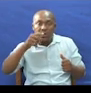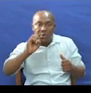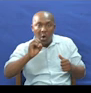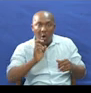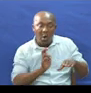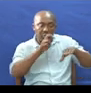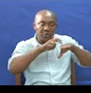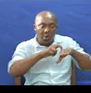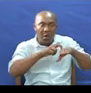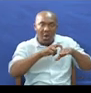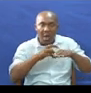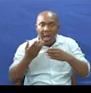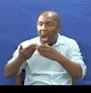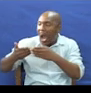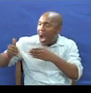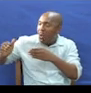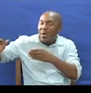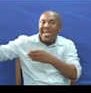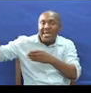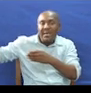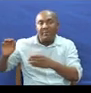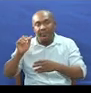away from,